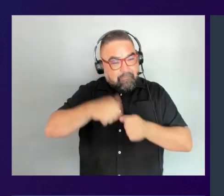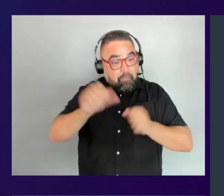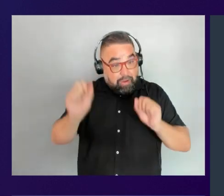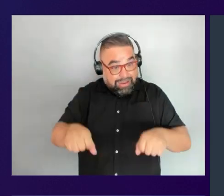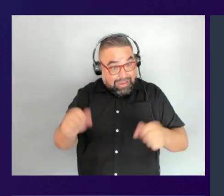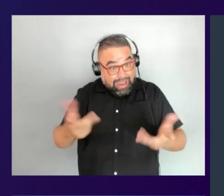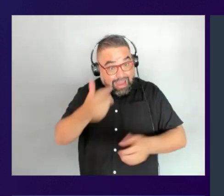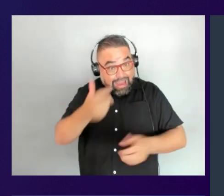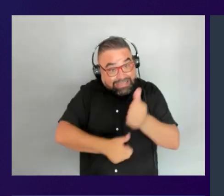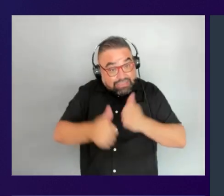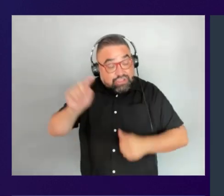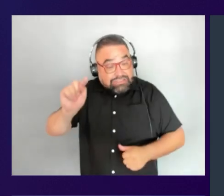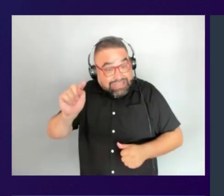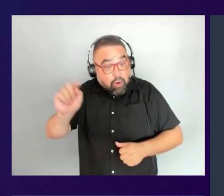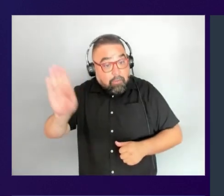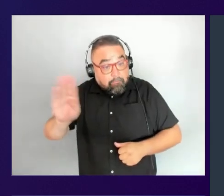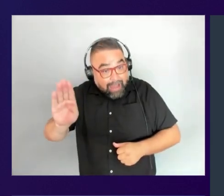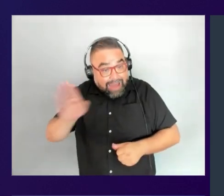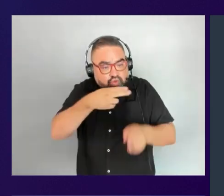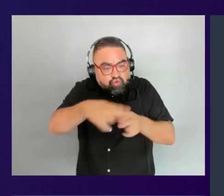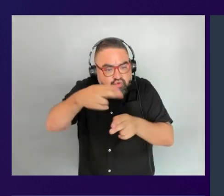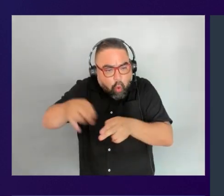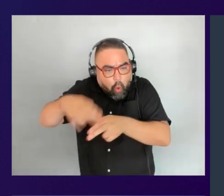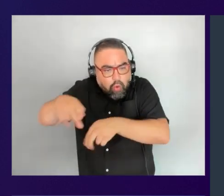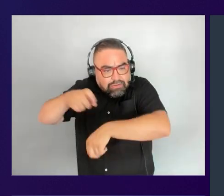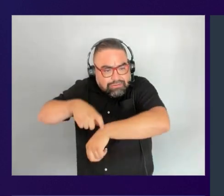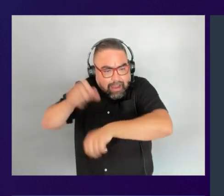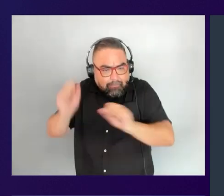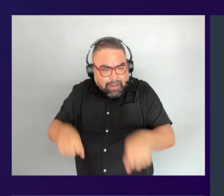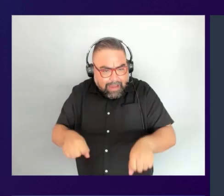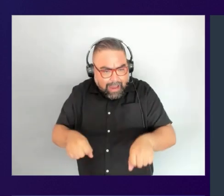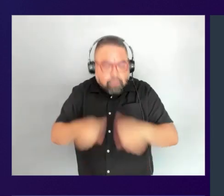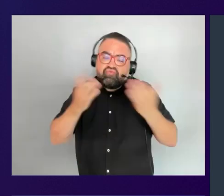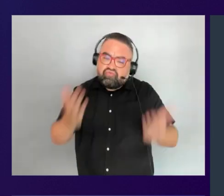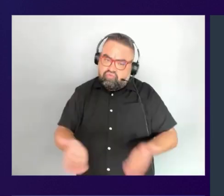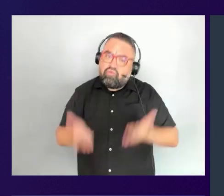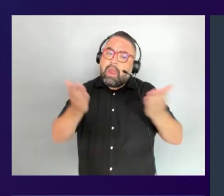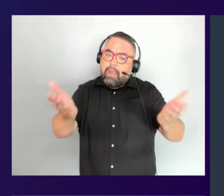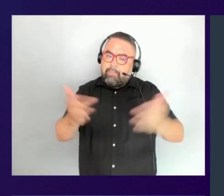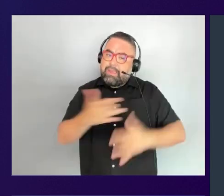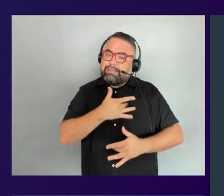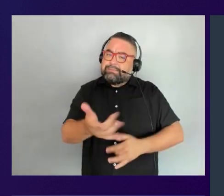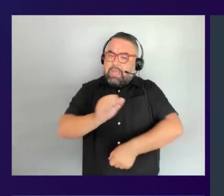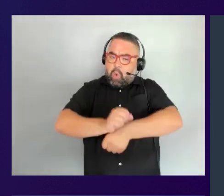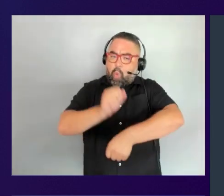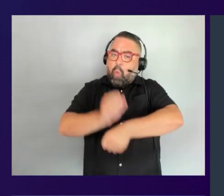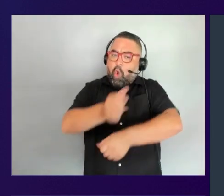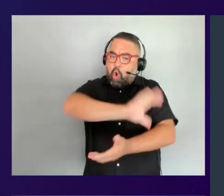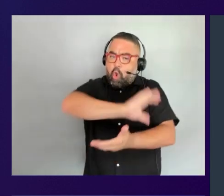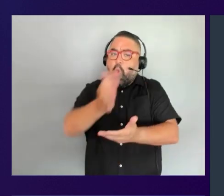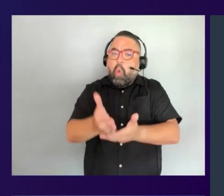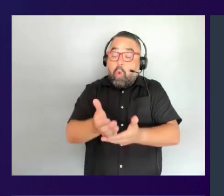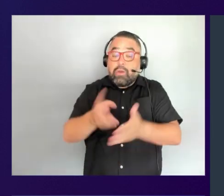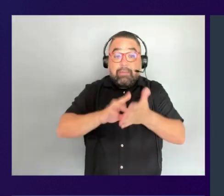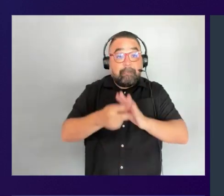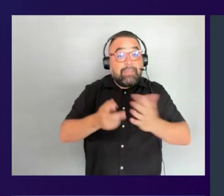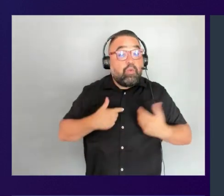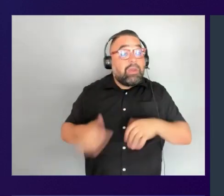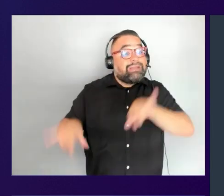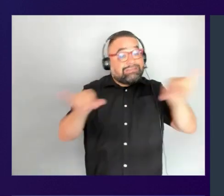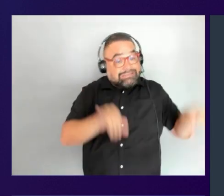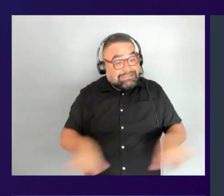terabyte for short periods. This is recommended for the majority of workloads deployed where a simple standard file system is